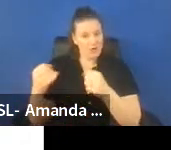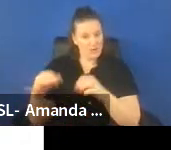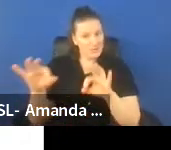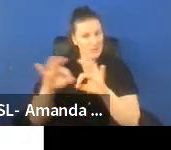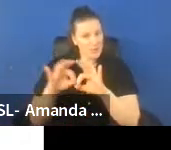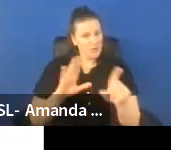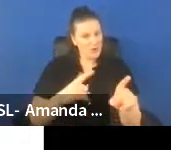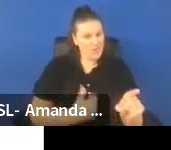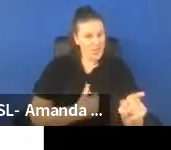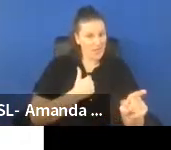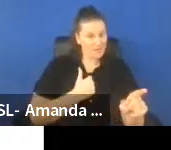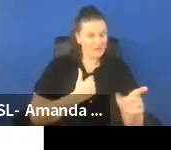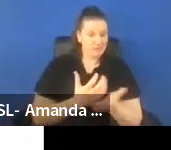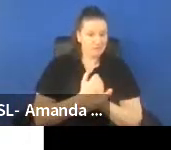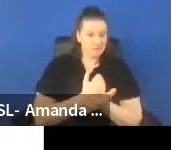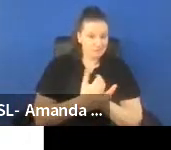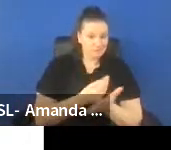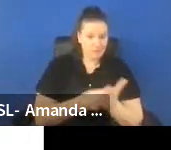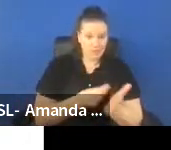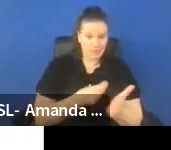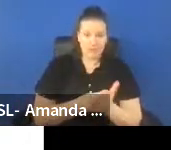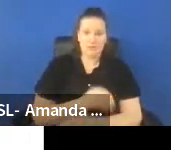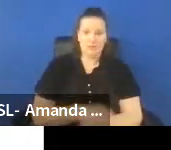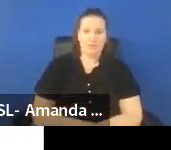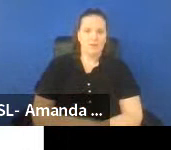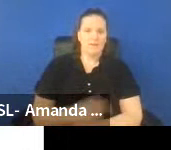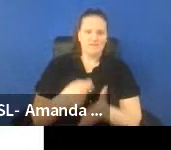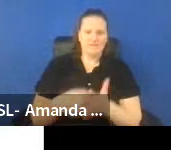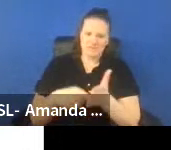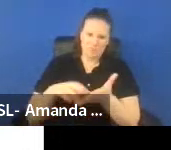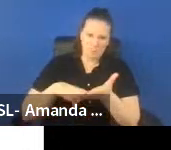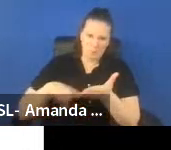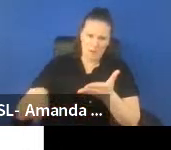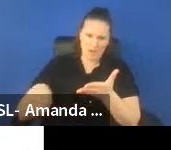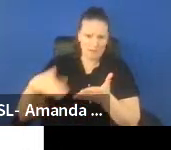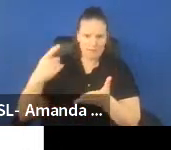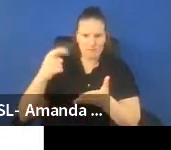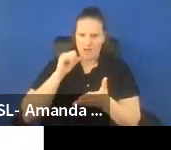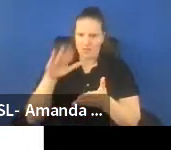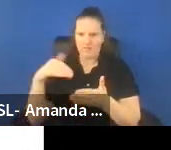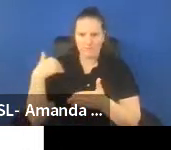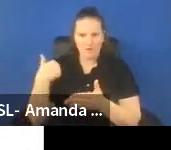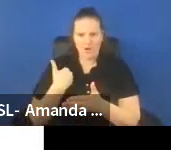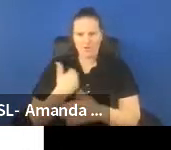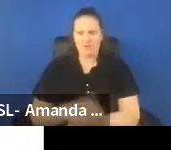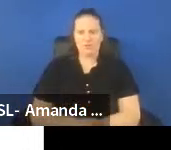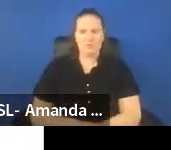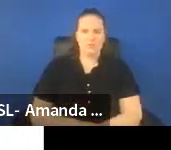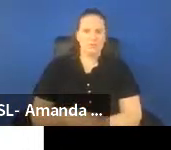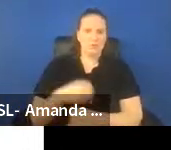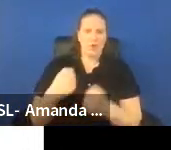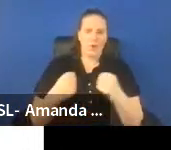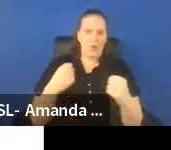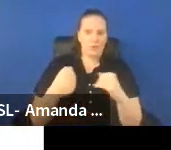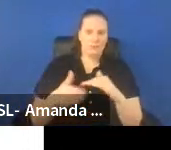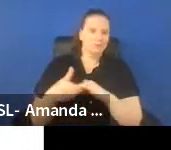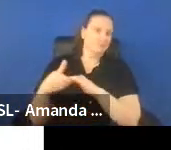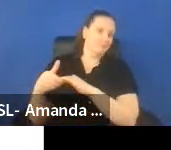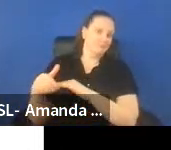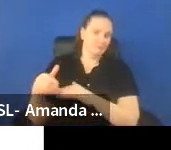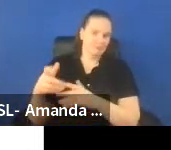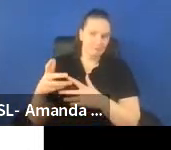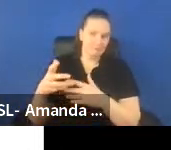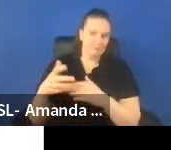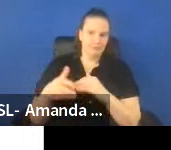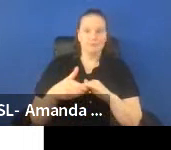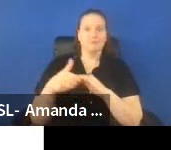their livelihood. These fees should be waived because it was not their fault that their vehicle was